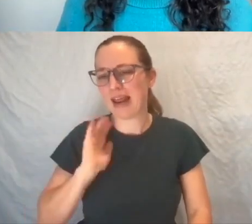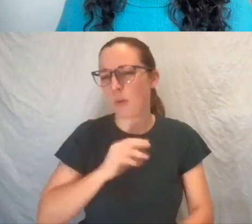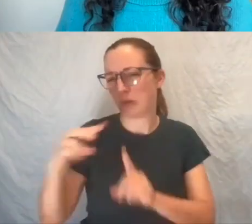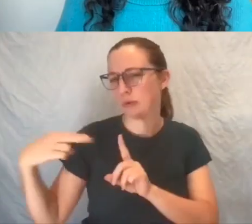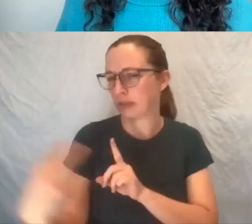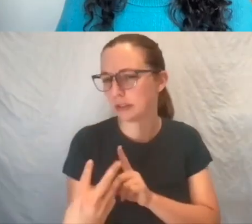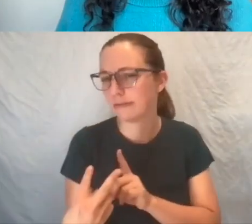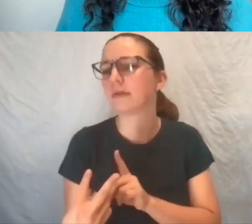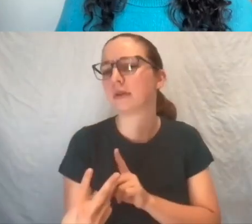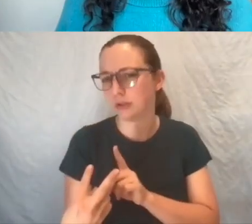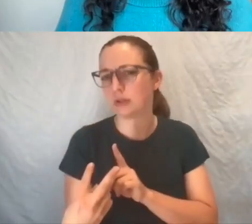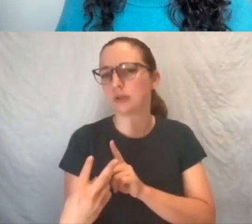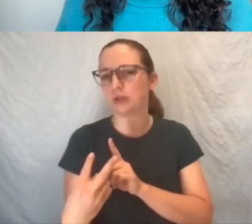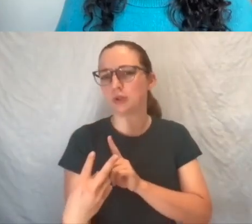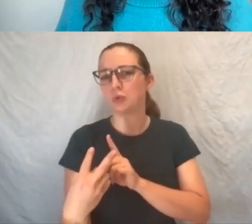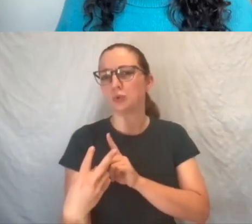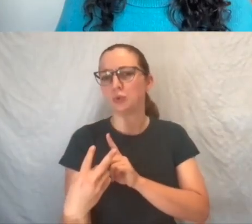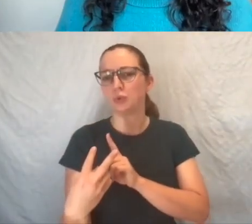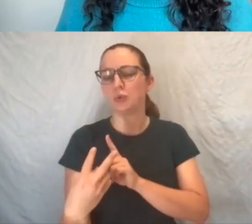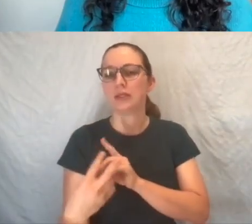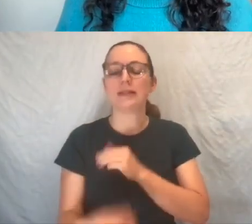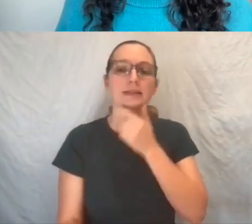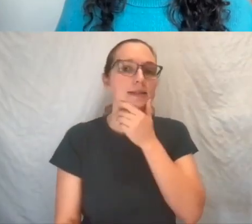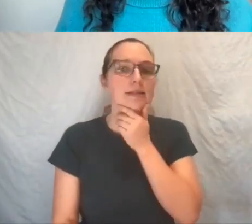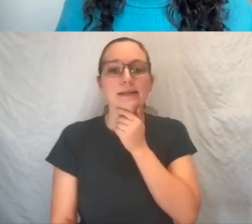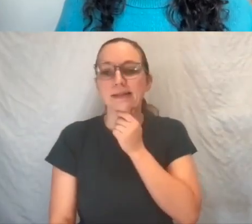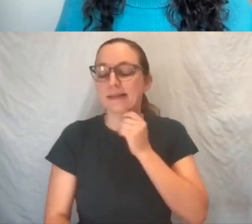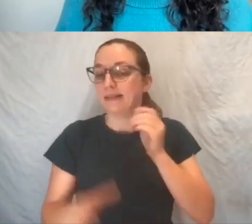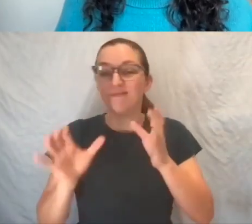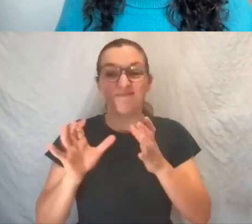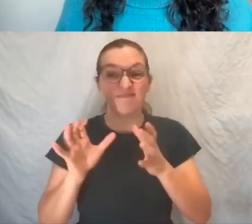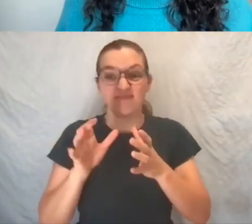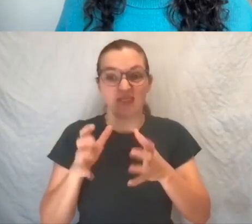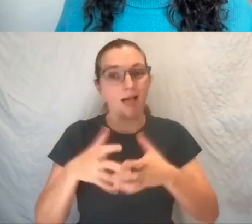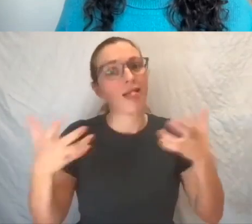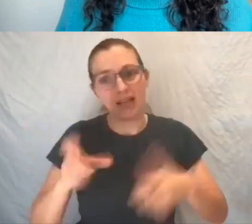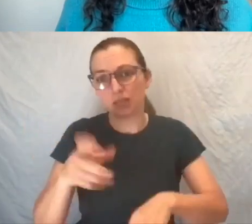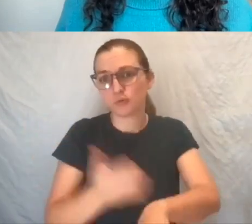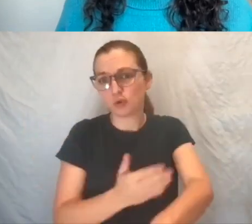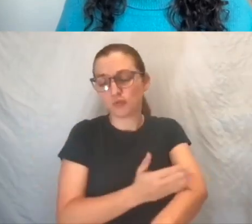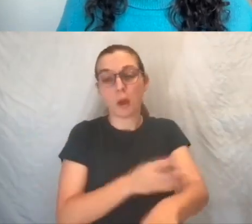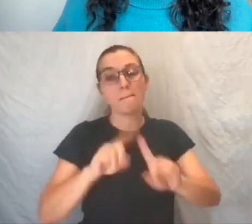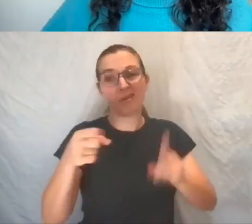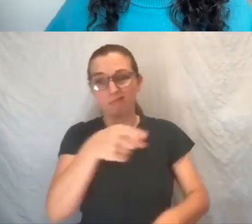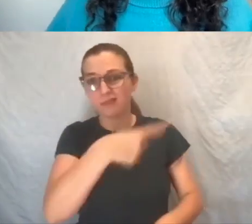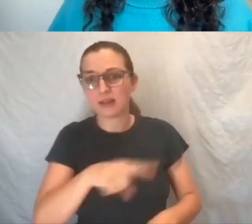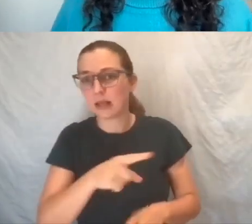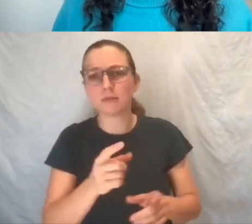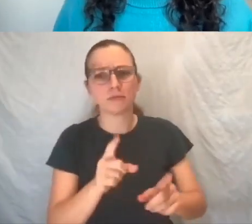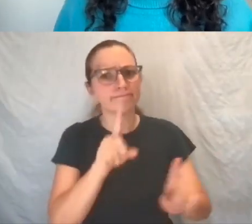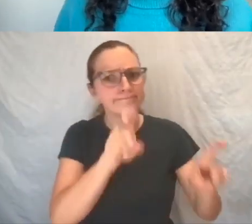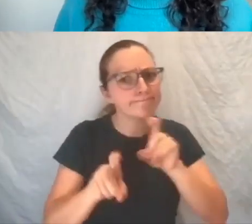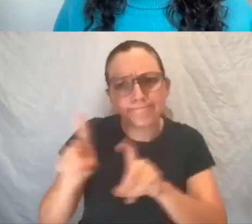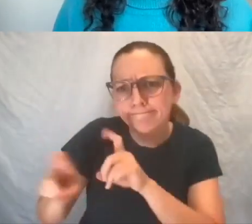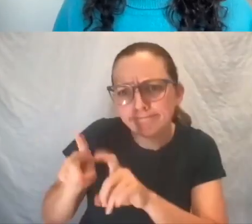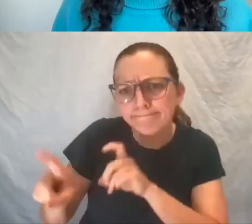So that's it's there's a lot to be done, but I think them asking questions and then extending that communication